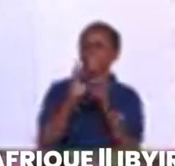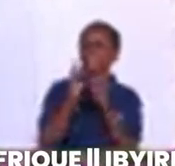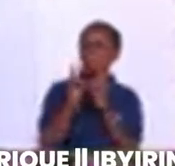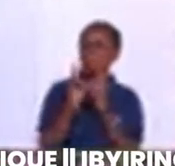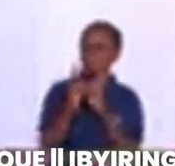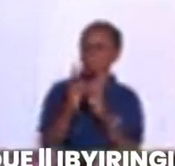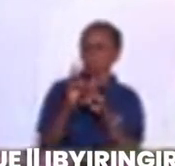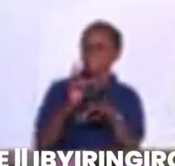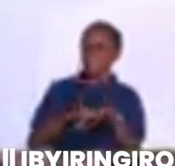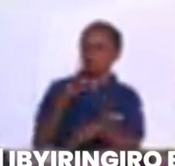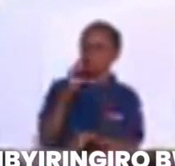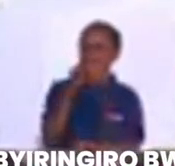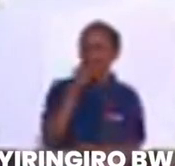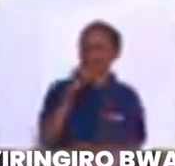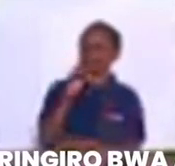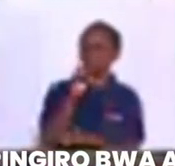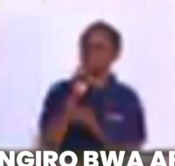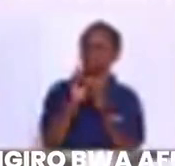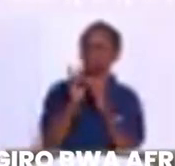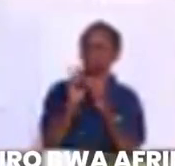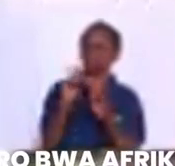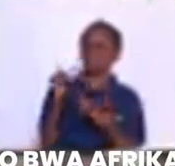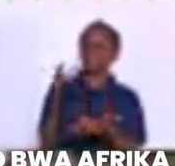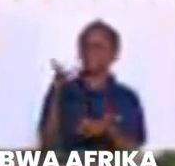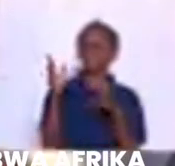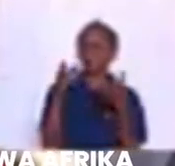When one man speaks, others are listening.